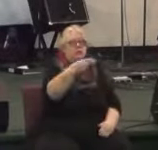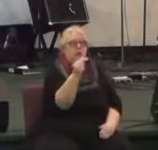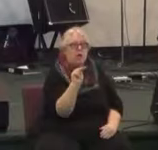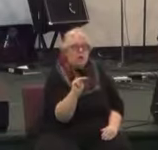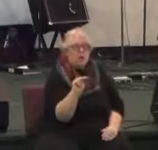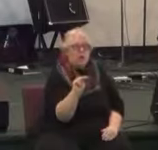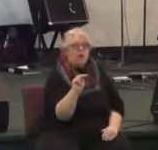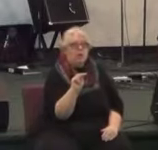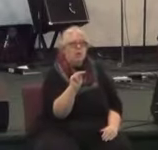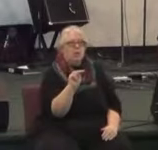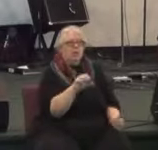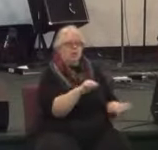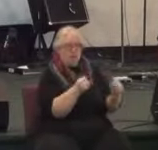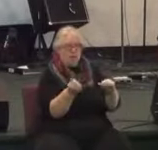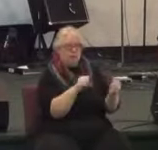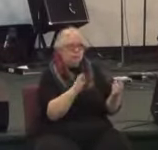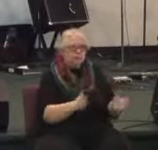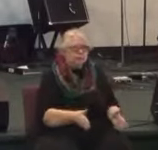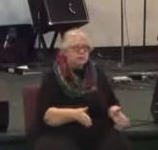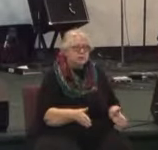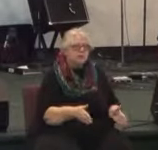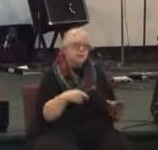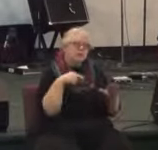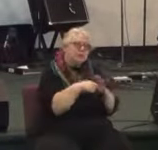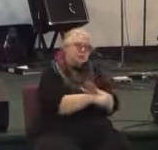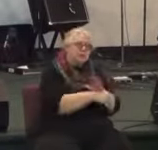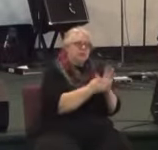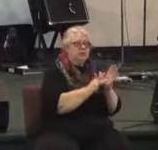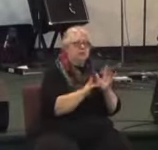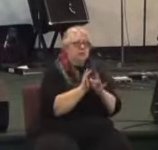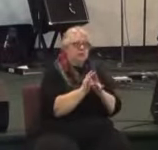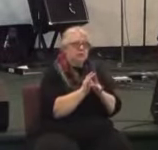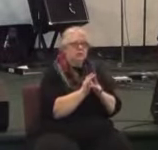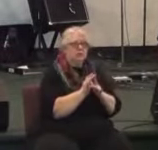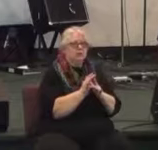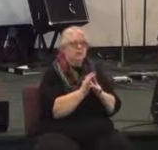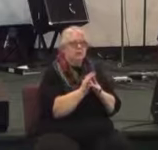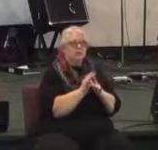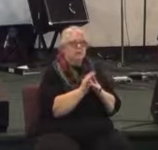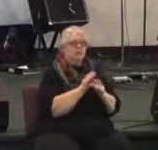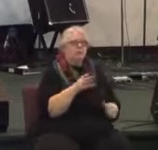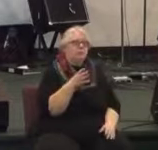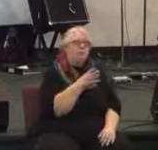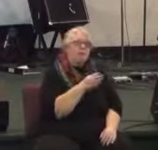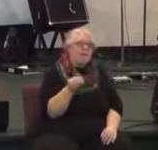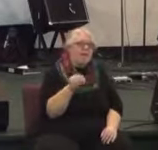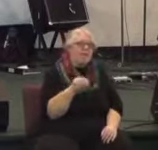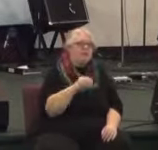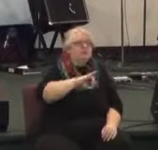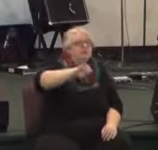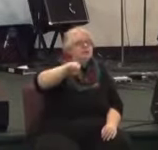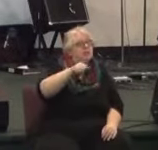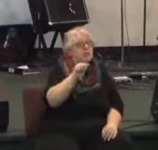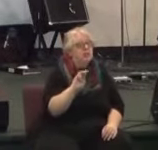now James. And we had two James mentioned there. One is James, the brother of John. And the other one is